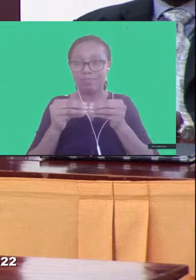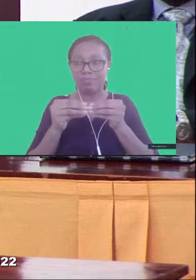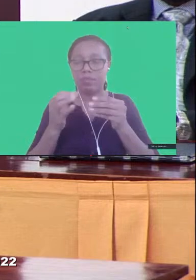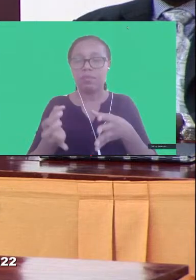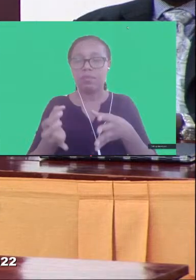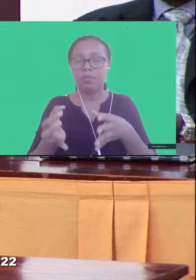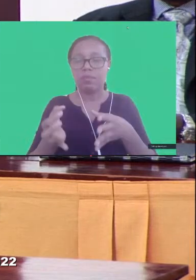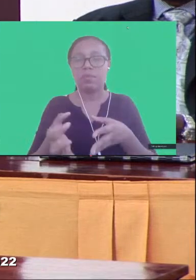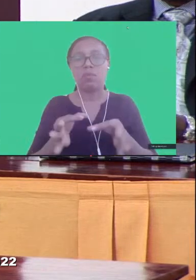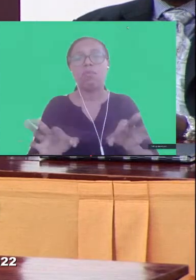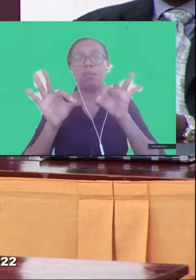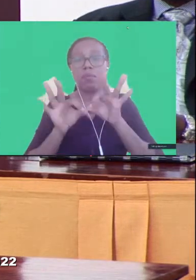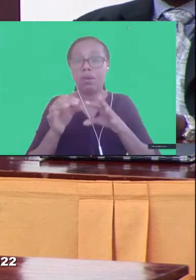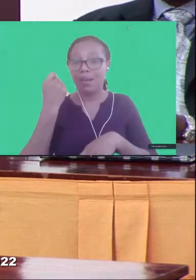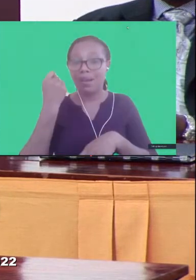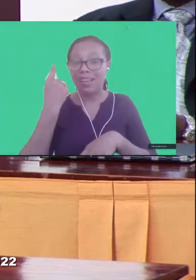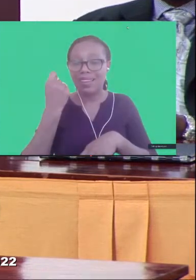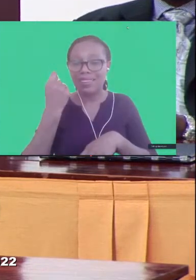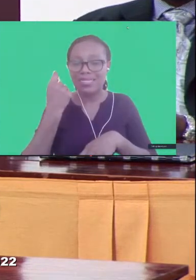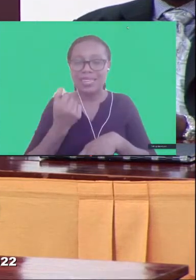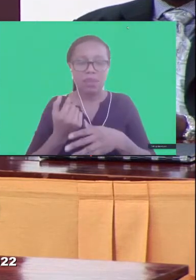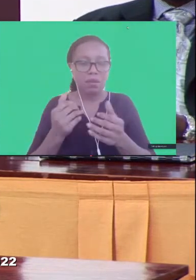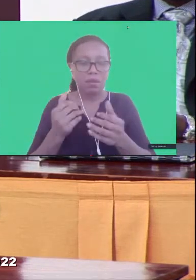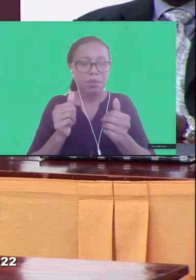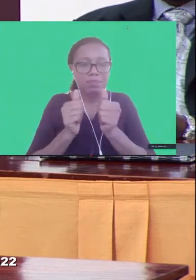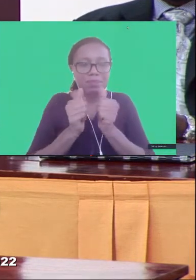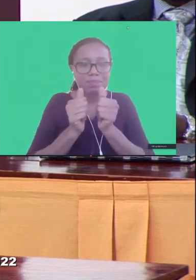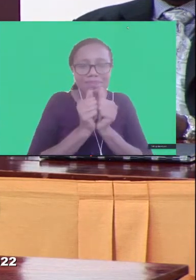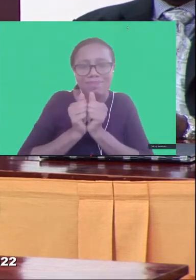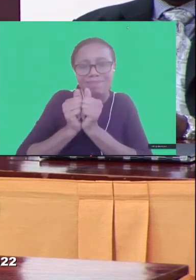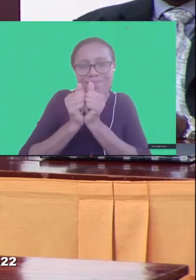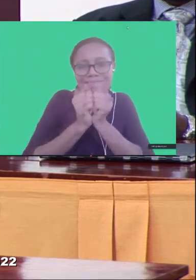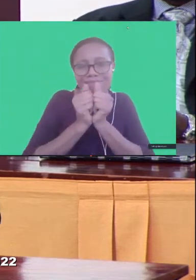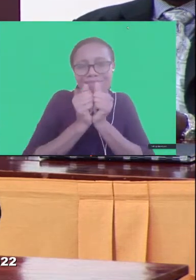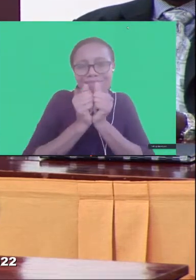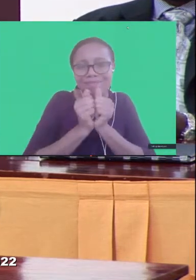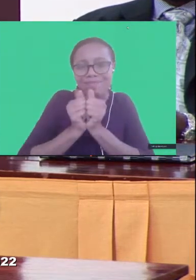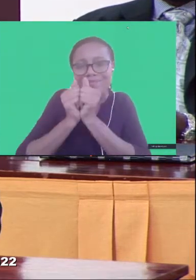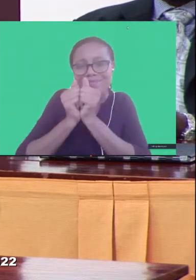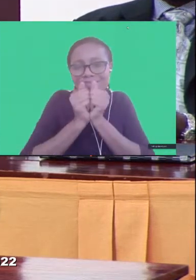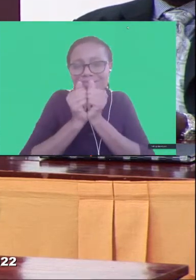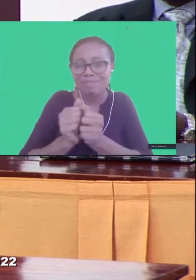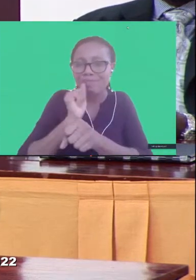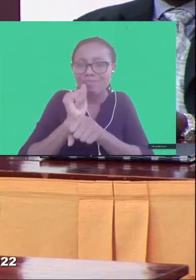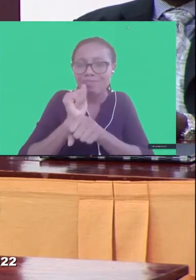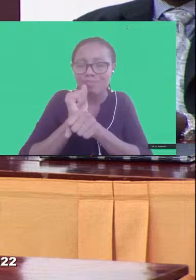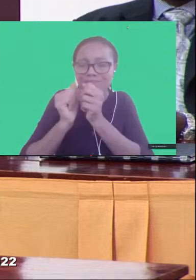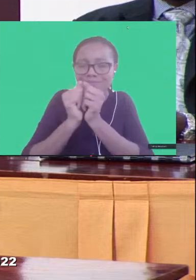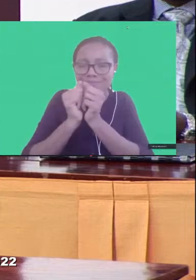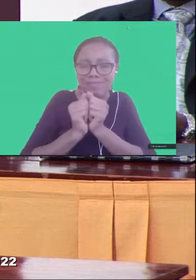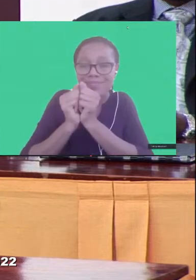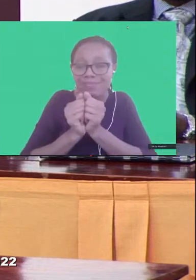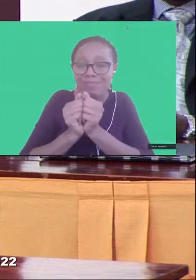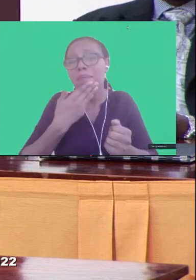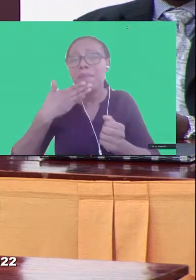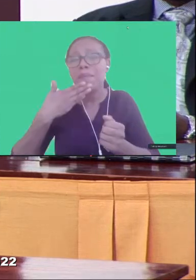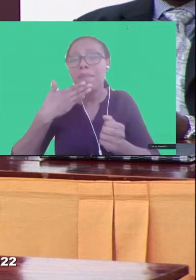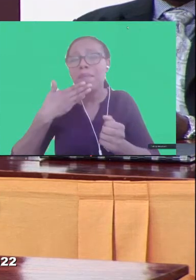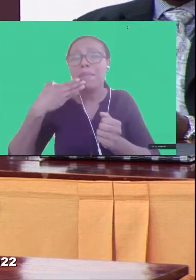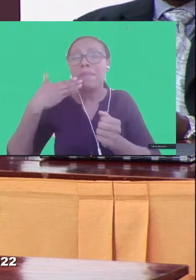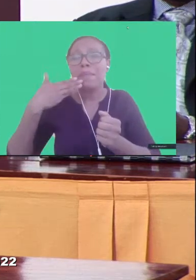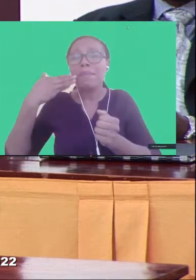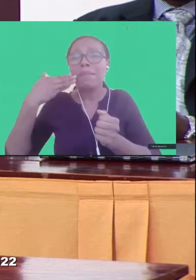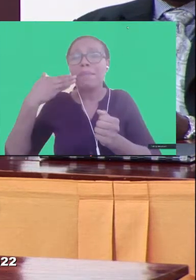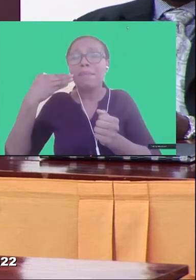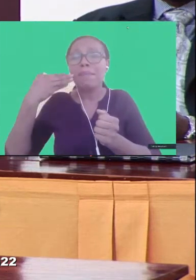individually. And out of that work, I don't know if it's a benefit, but I can say luckily, BHP